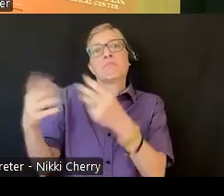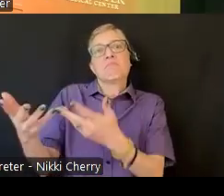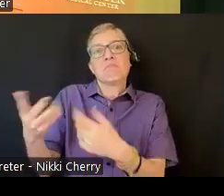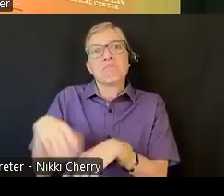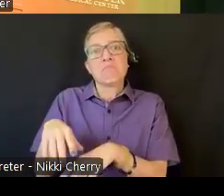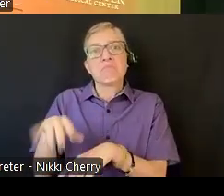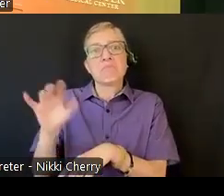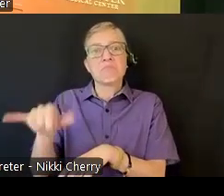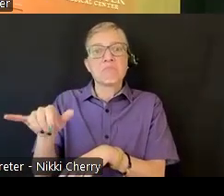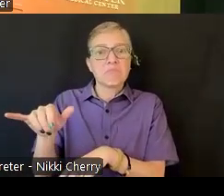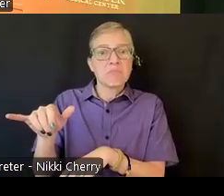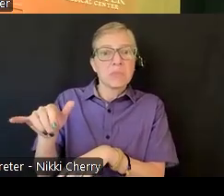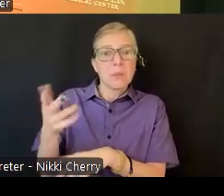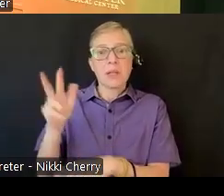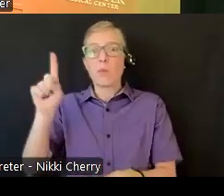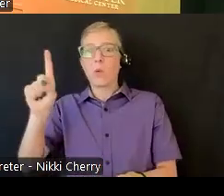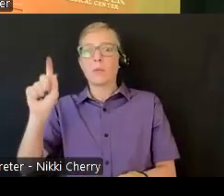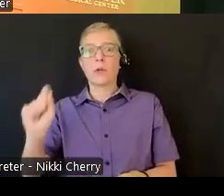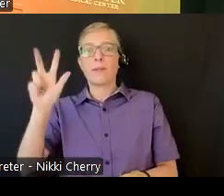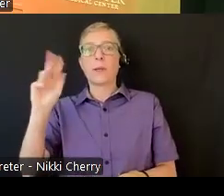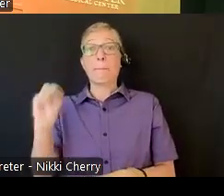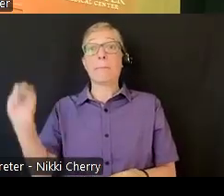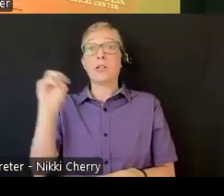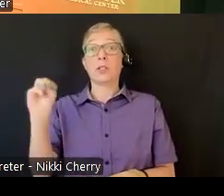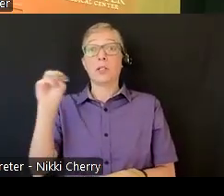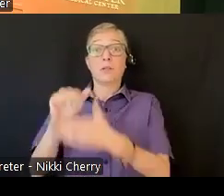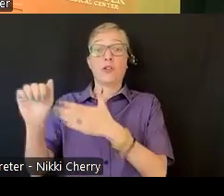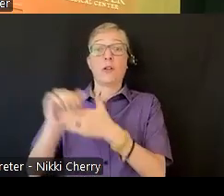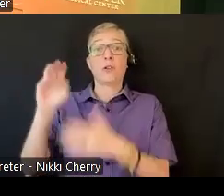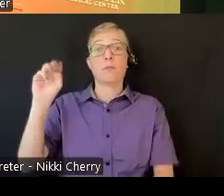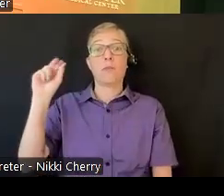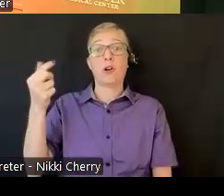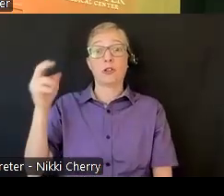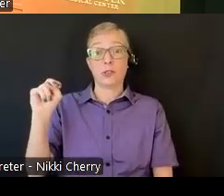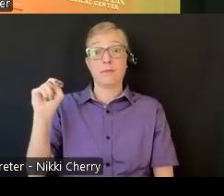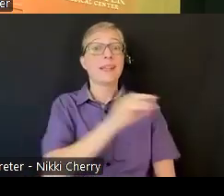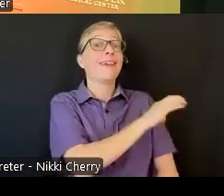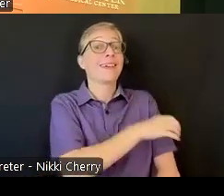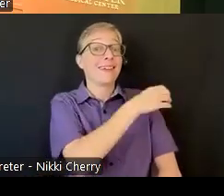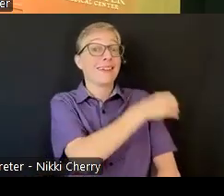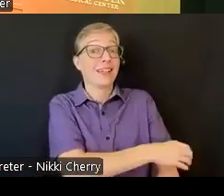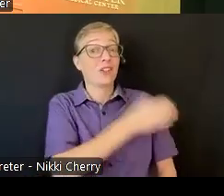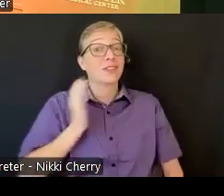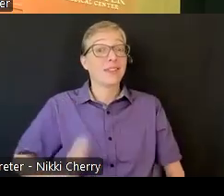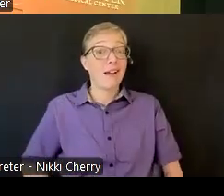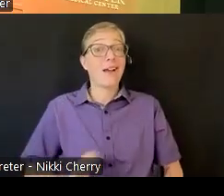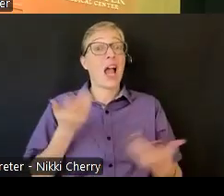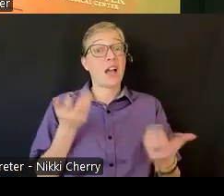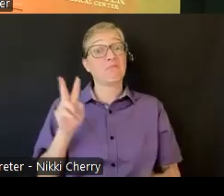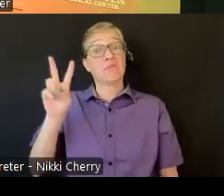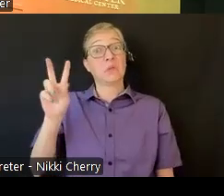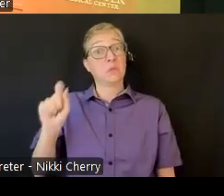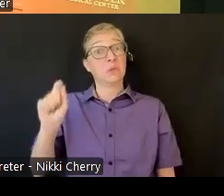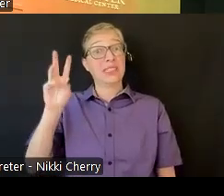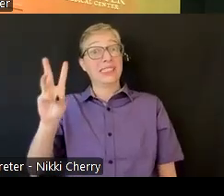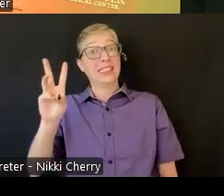budget also delivered 2.6. Psychiatry department, unlike most people's conception, is